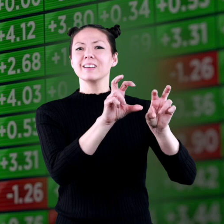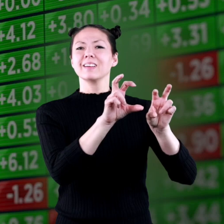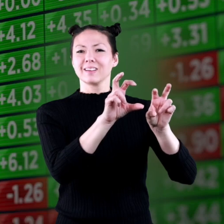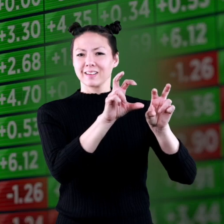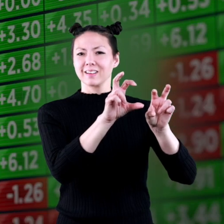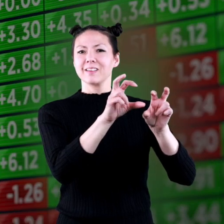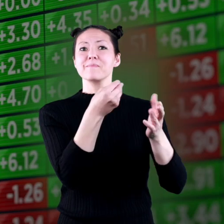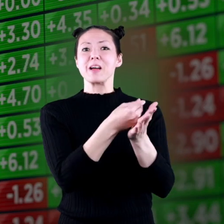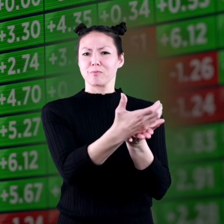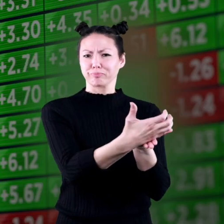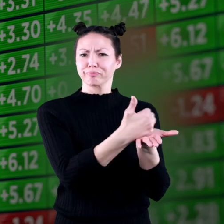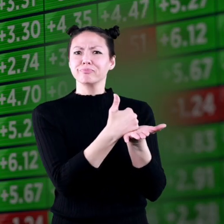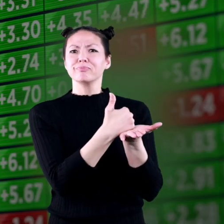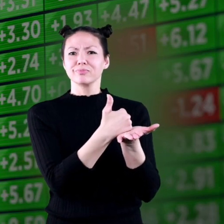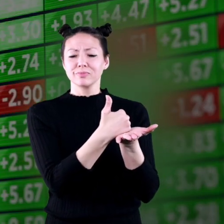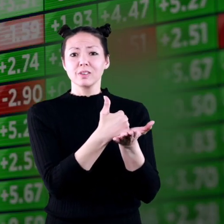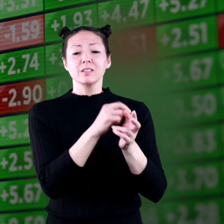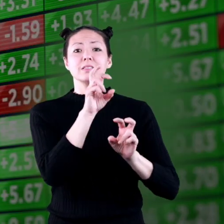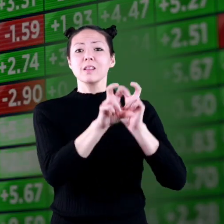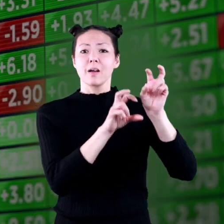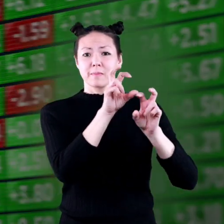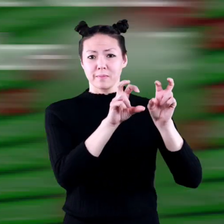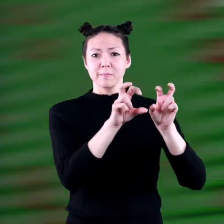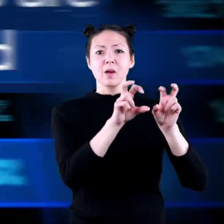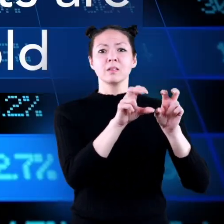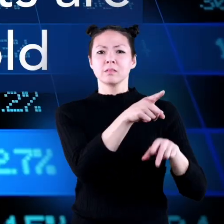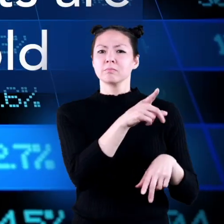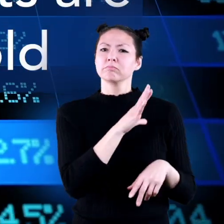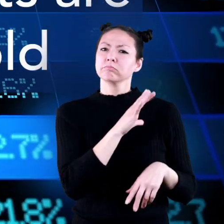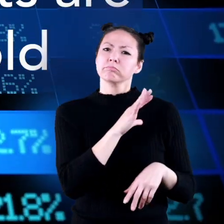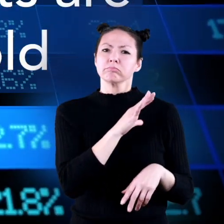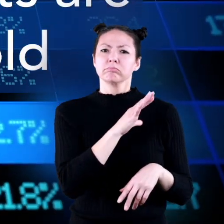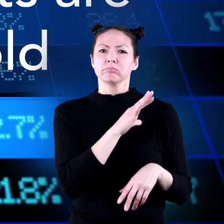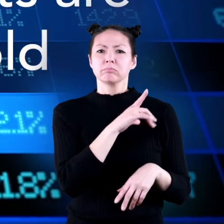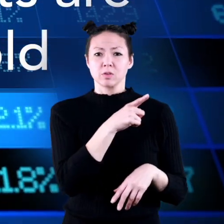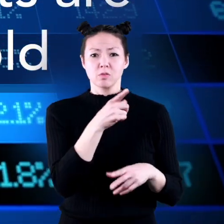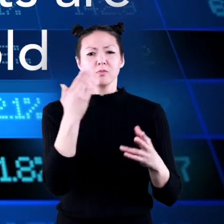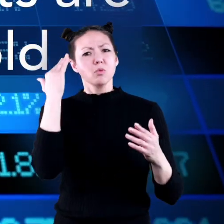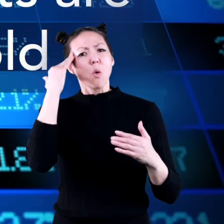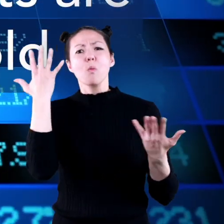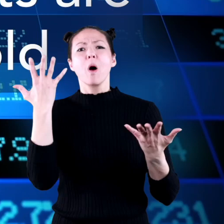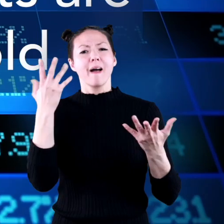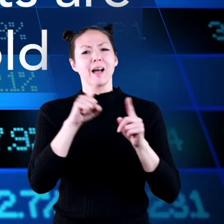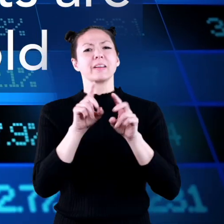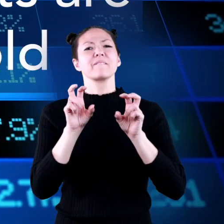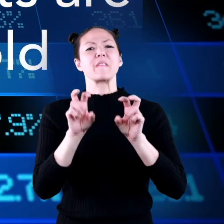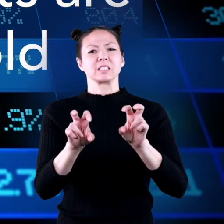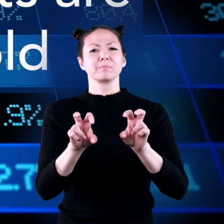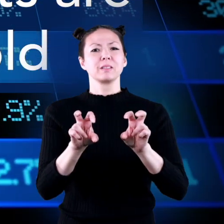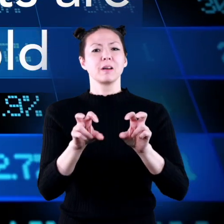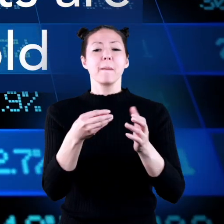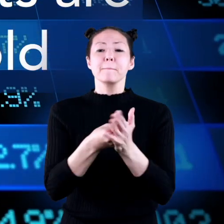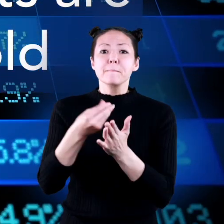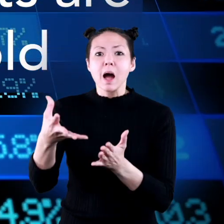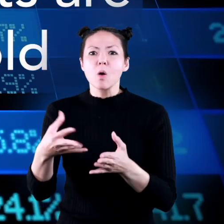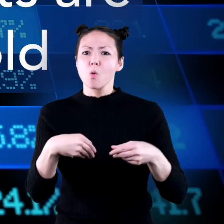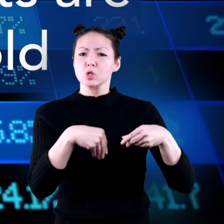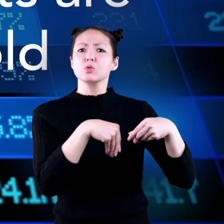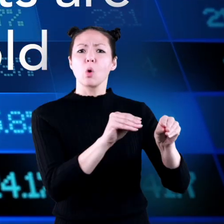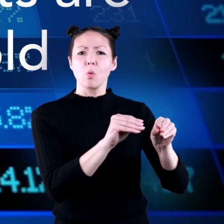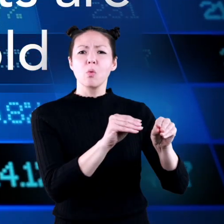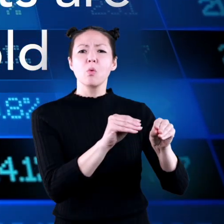share of stock becomes, and the more money you earn. A stock market is a place where stocks and bonds, known together